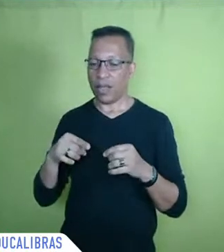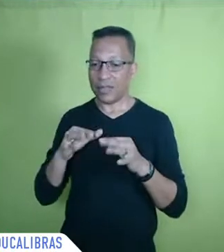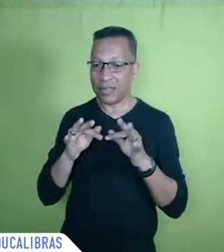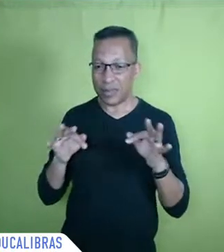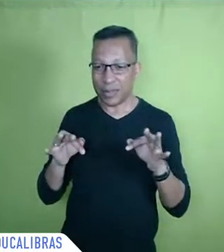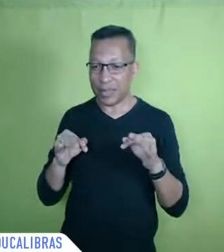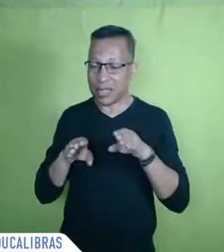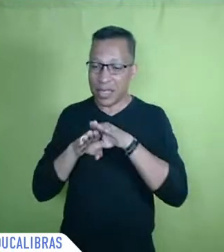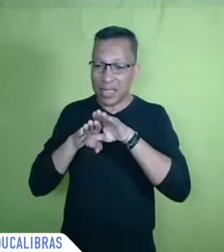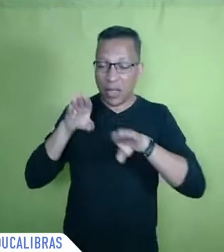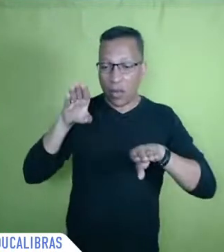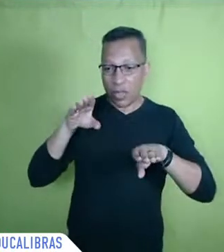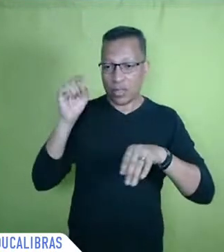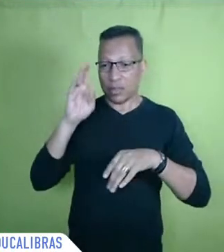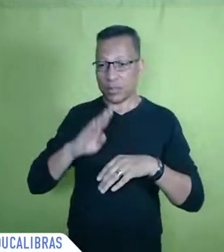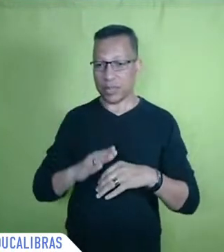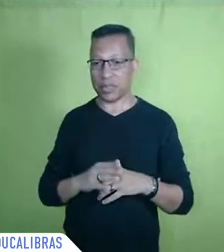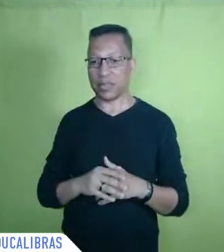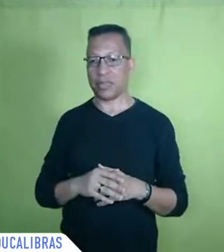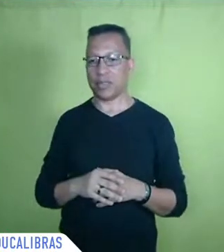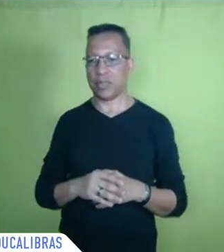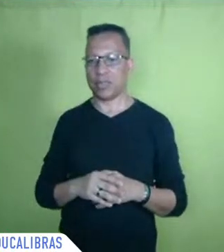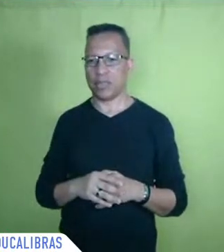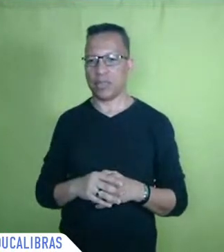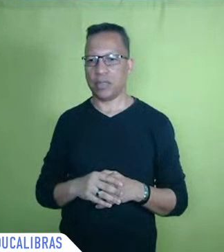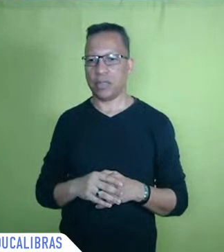Volto a falar português.